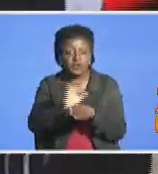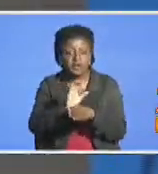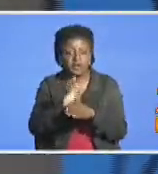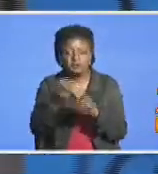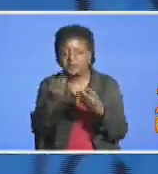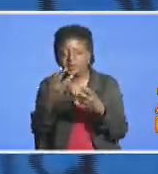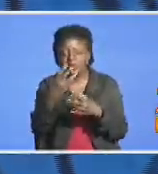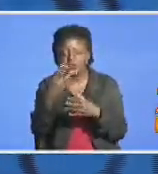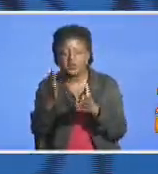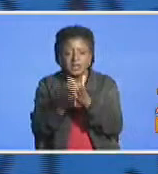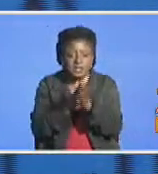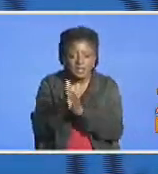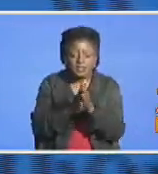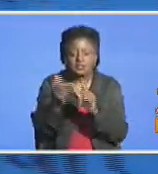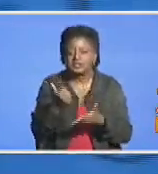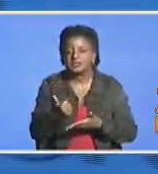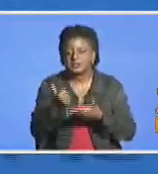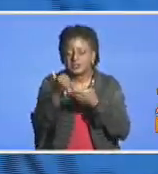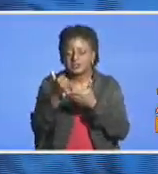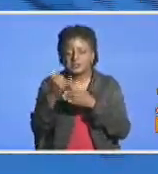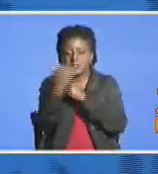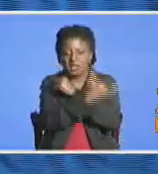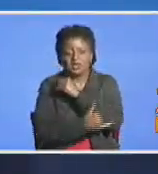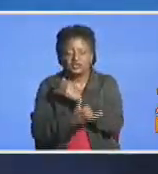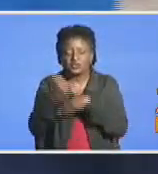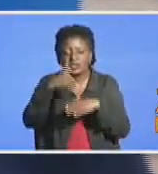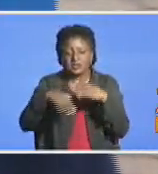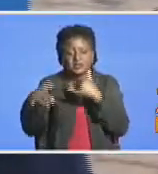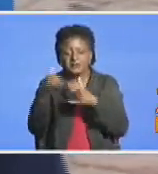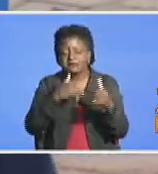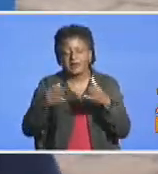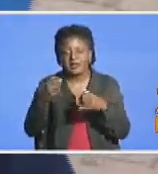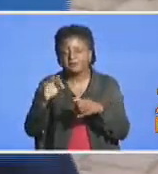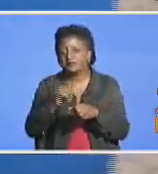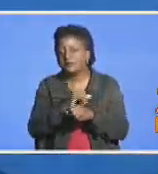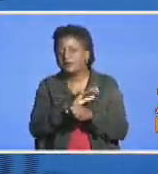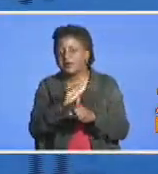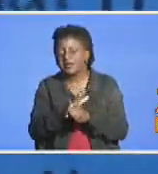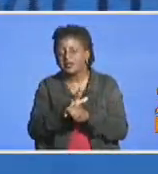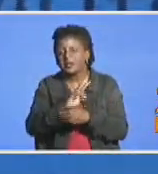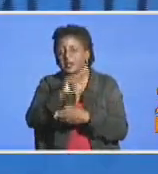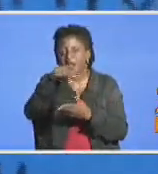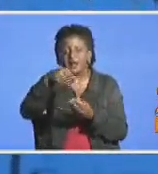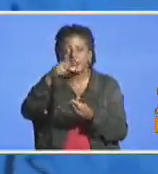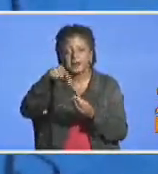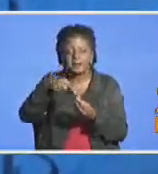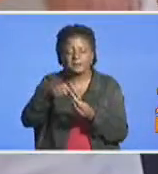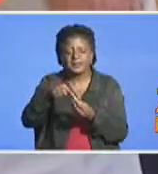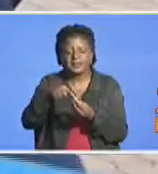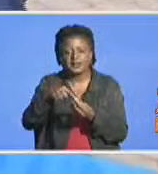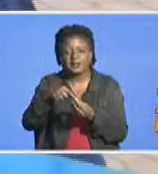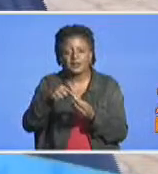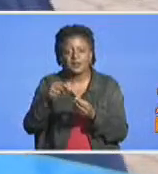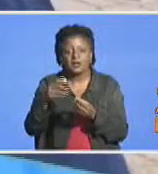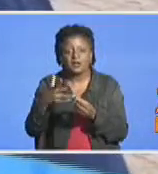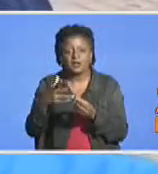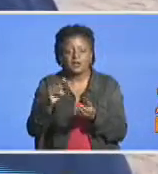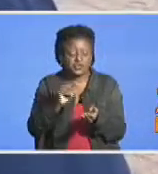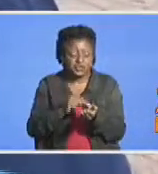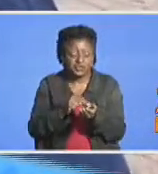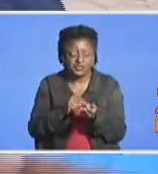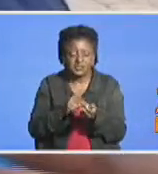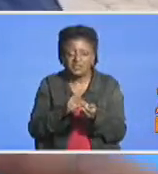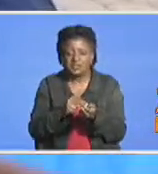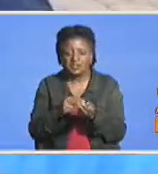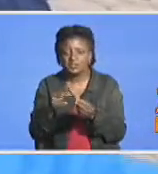in the fight against COVID-19 and in the midst of a nursing shortage. Every week, every month, we